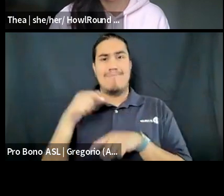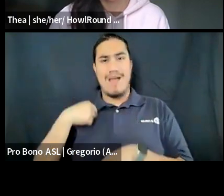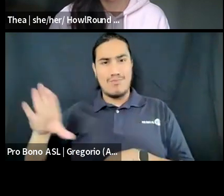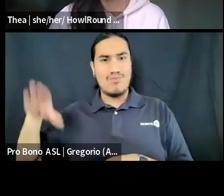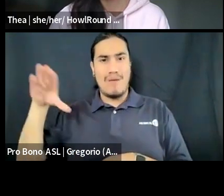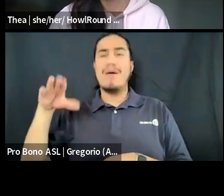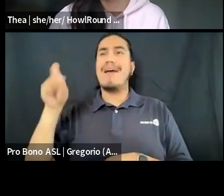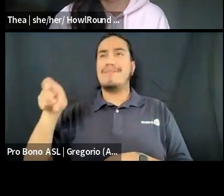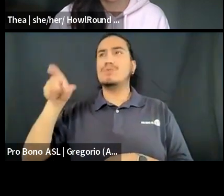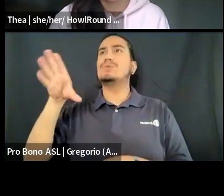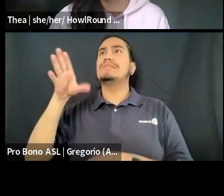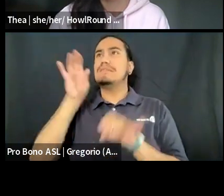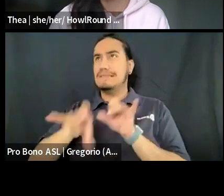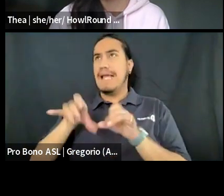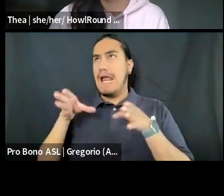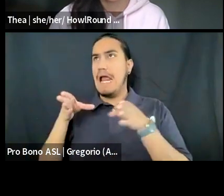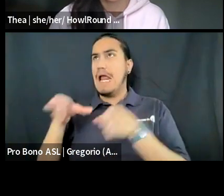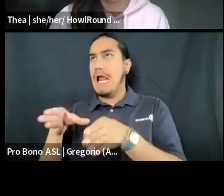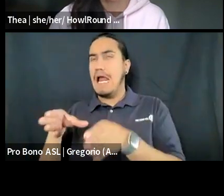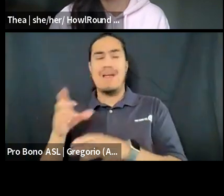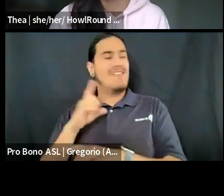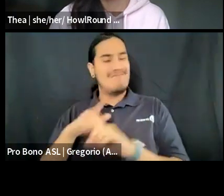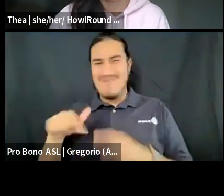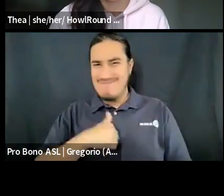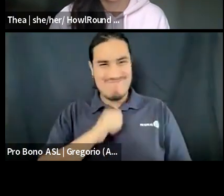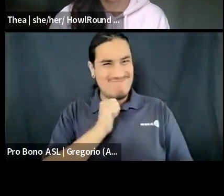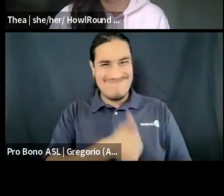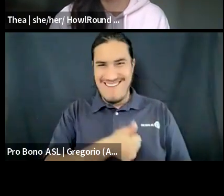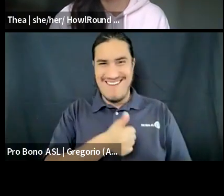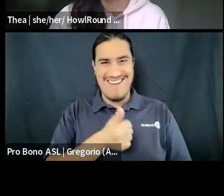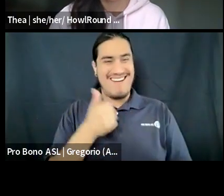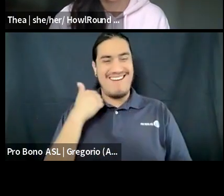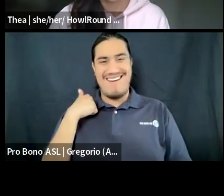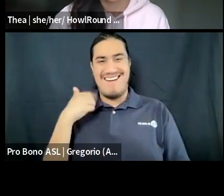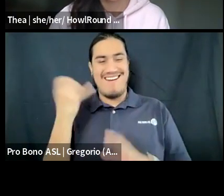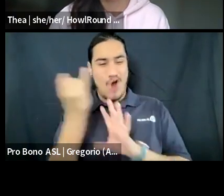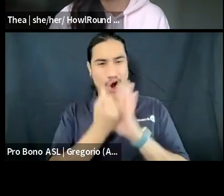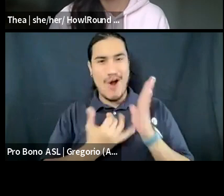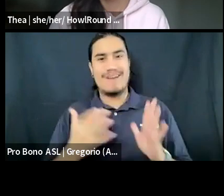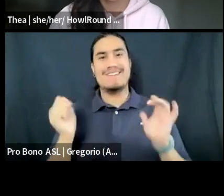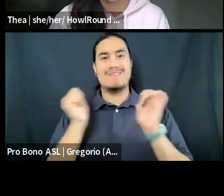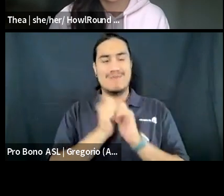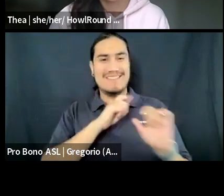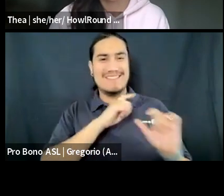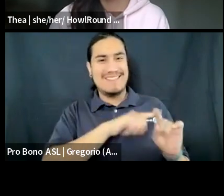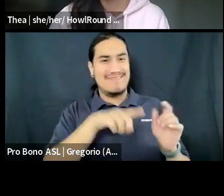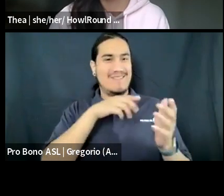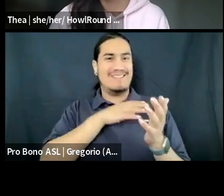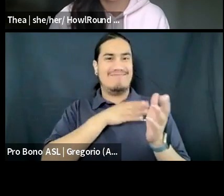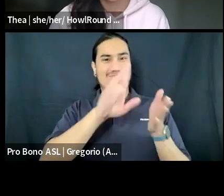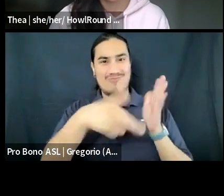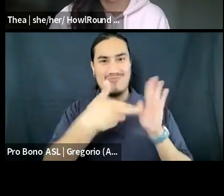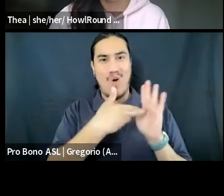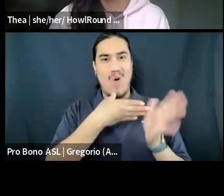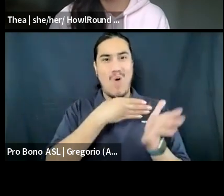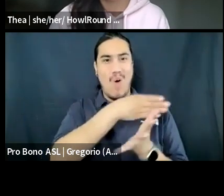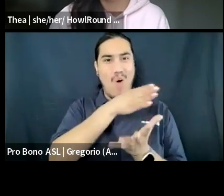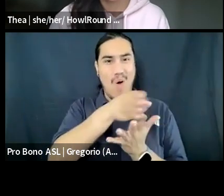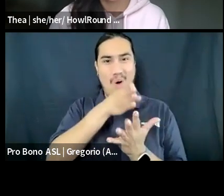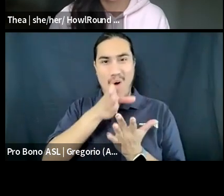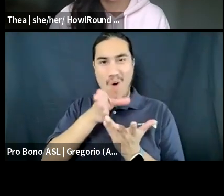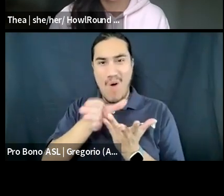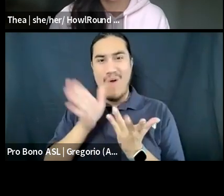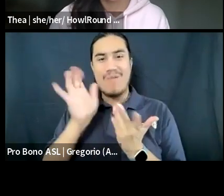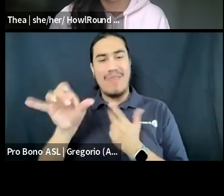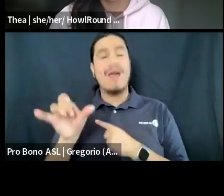I'm a multi-hyphenate artist. And so it's been fascinating being in academia, just and like you being in academia and trying to explain to people like,